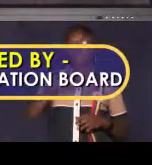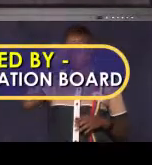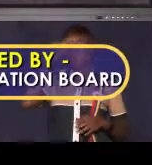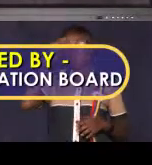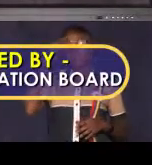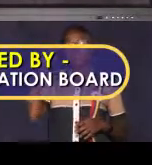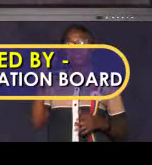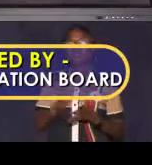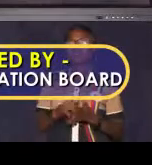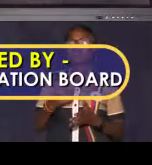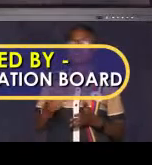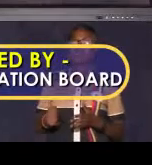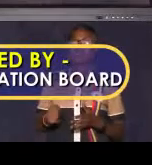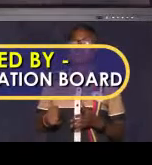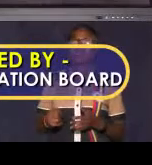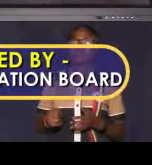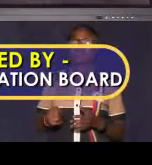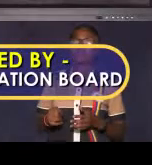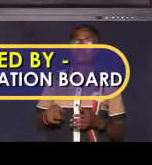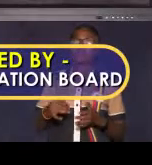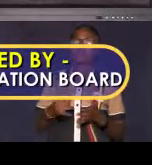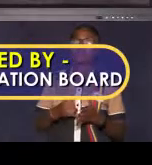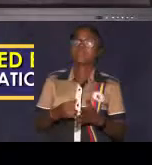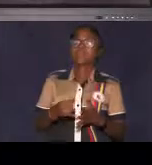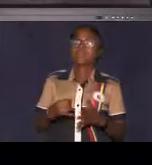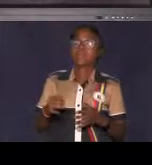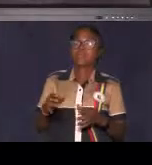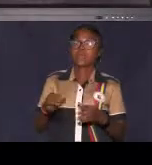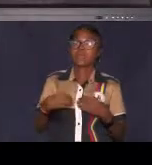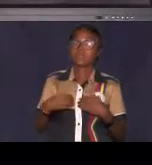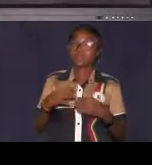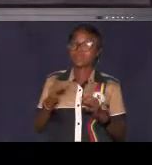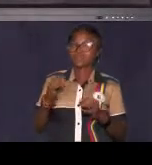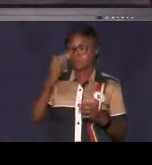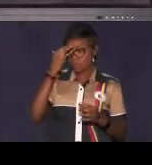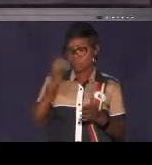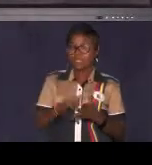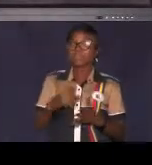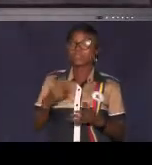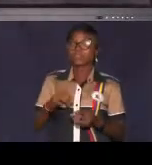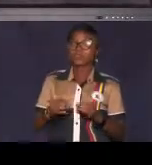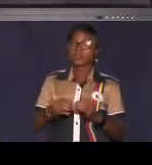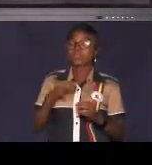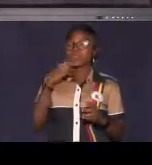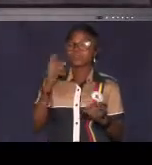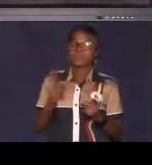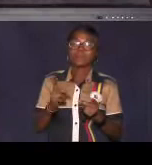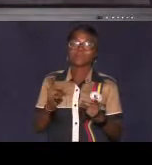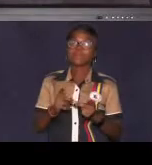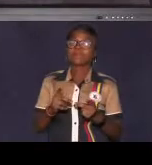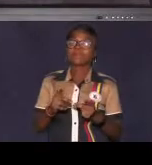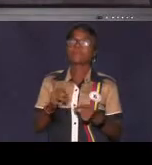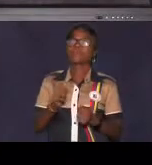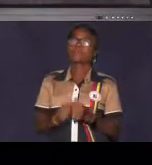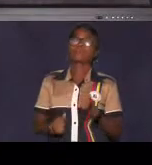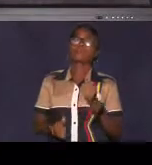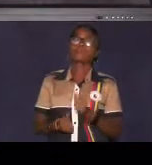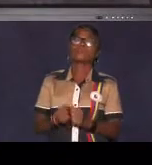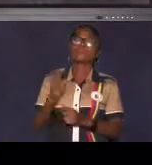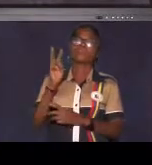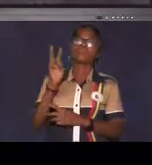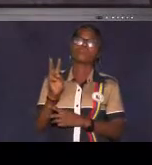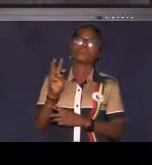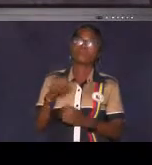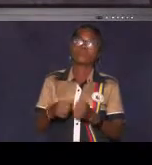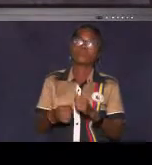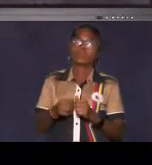Don't forget that the square has all sides equal. Okay, so if you know that a number is a perfect square, which two numbers will